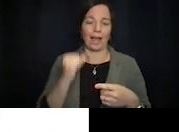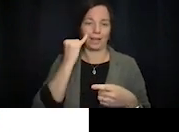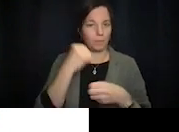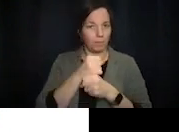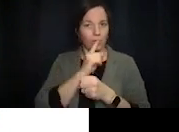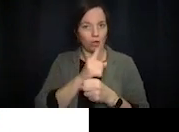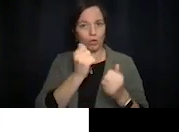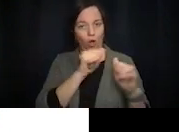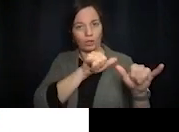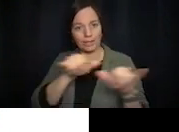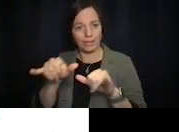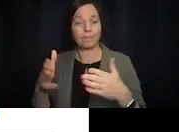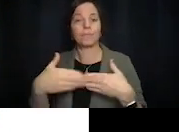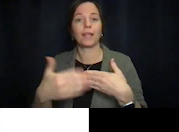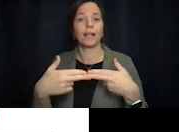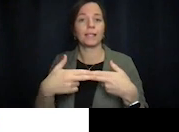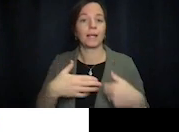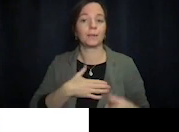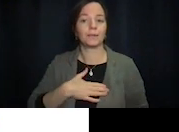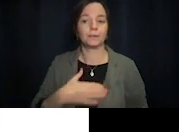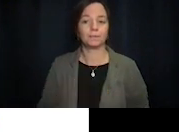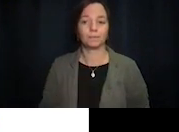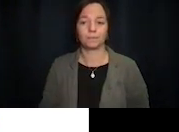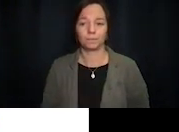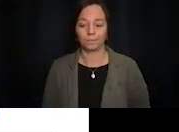for. Next slide, please.